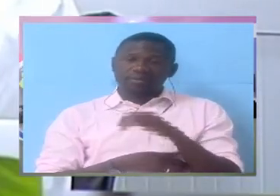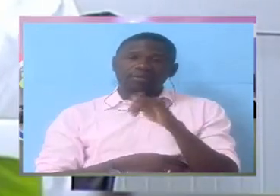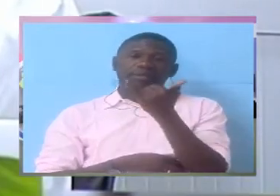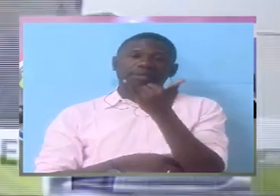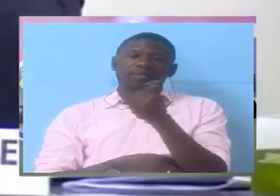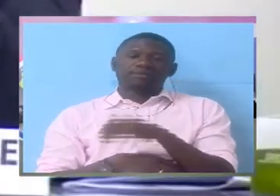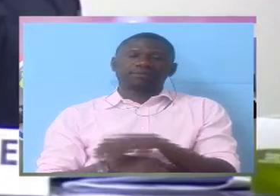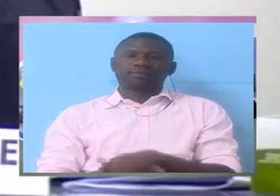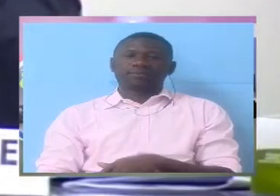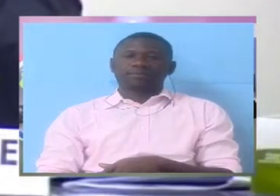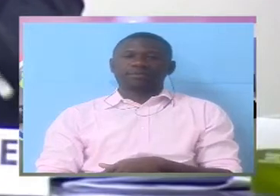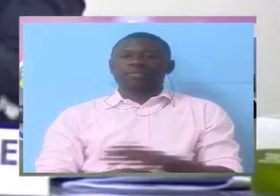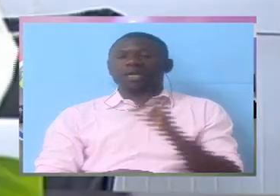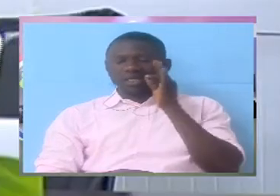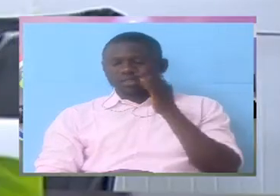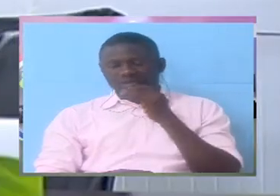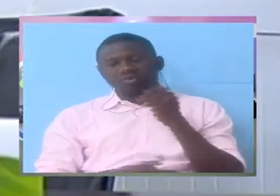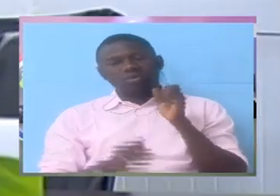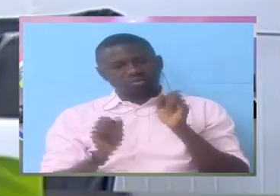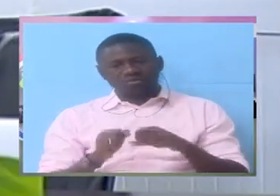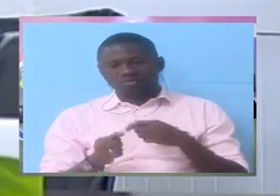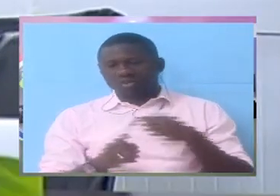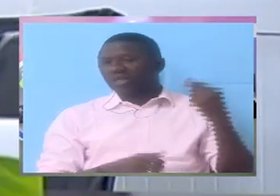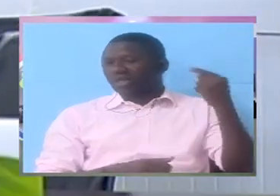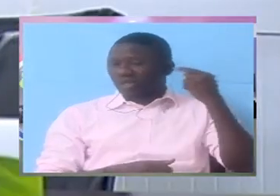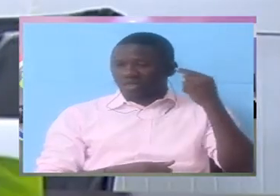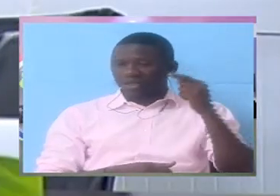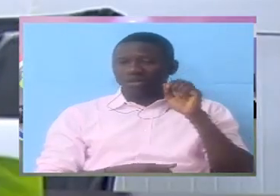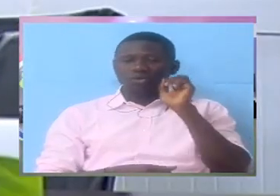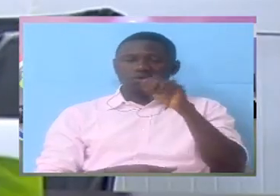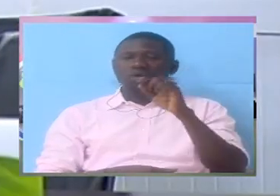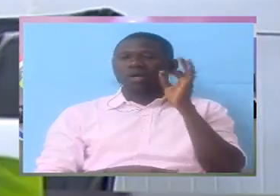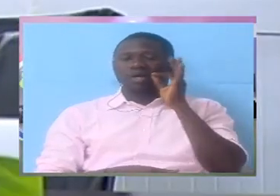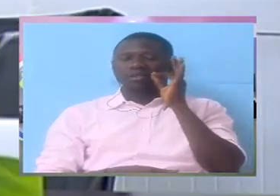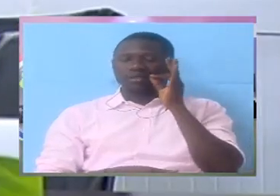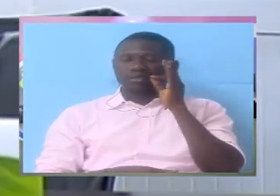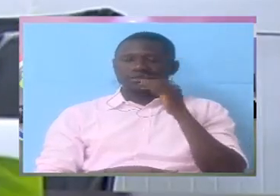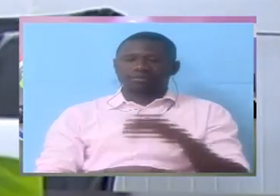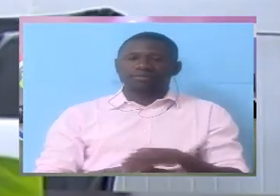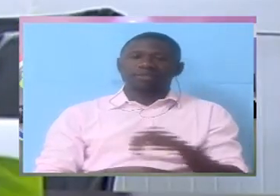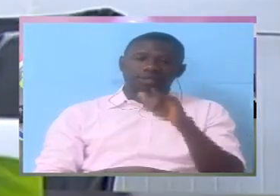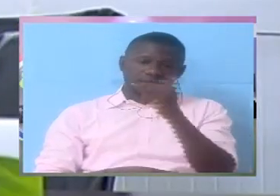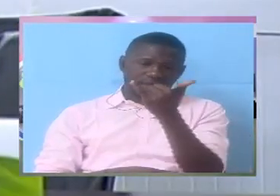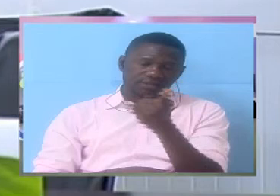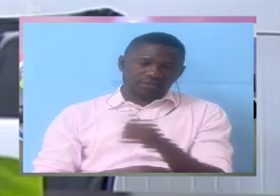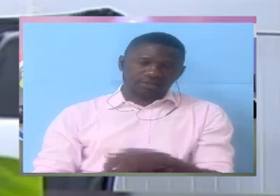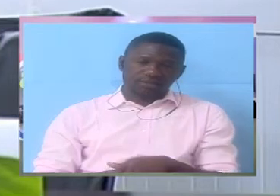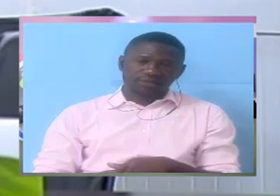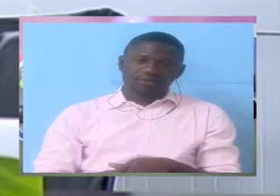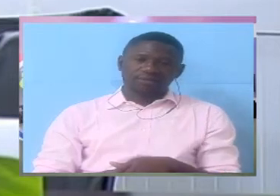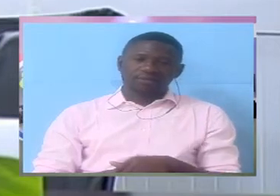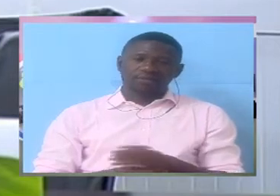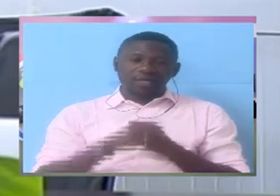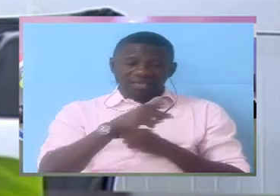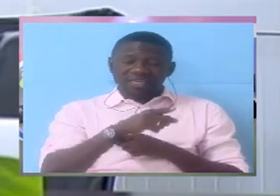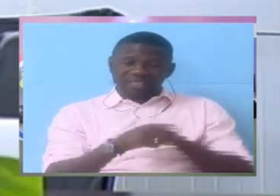Just answer so we can hear your answer. Yes. That by itself